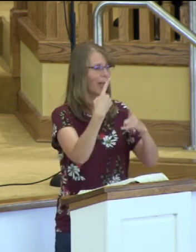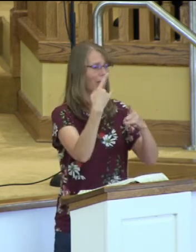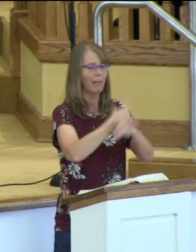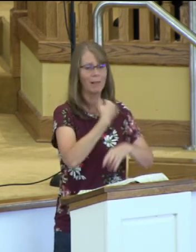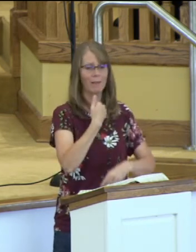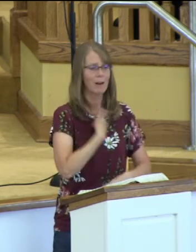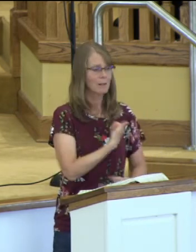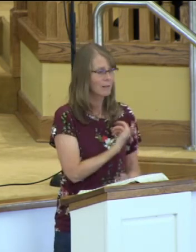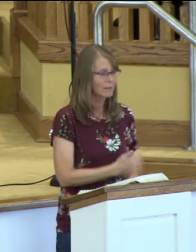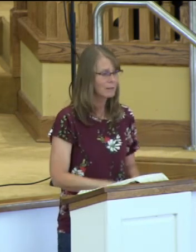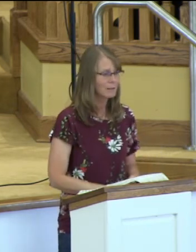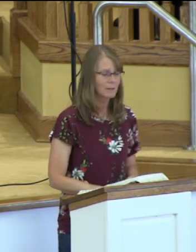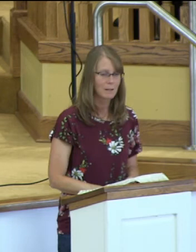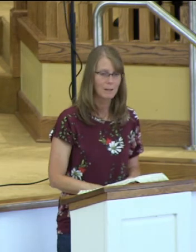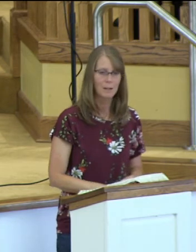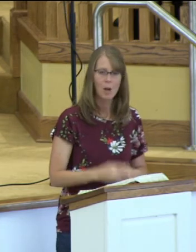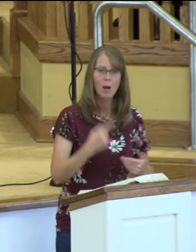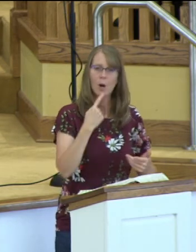ready now.